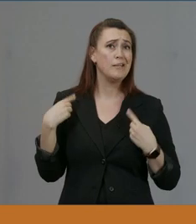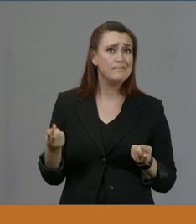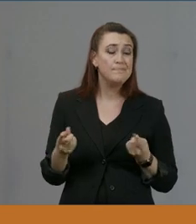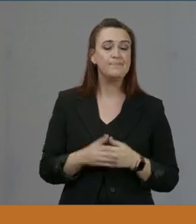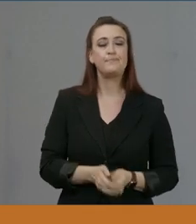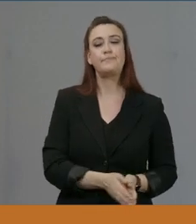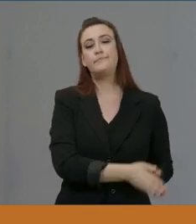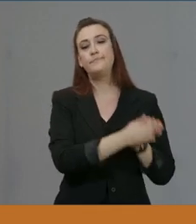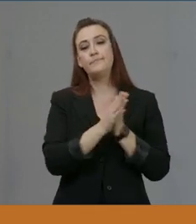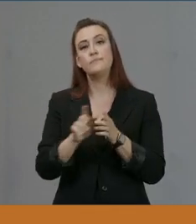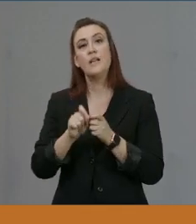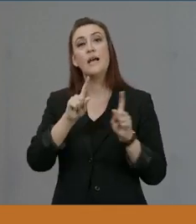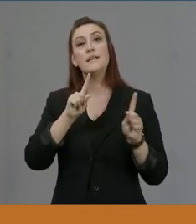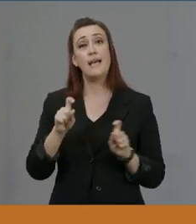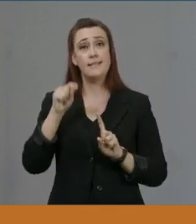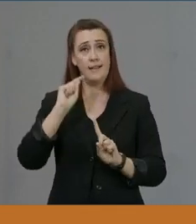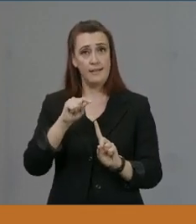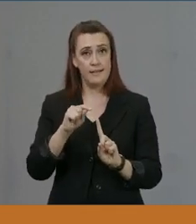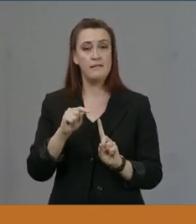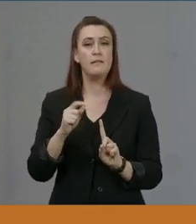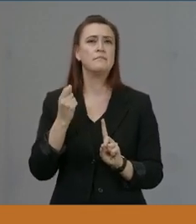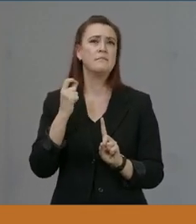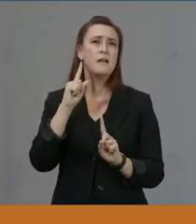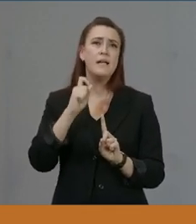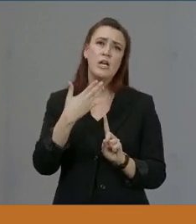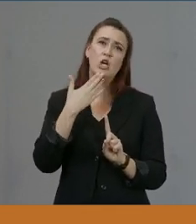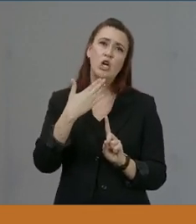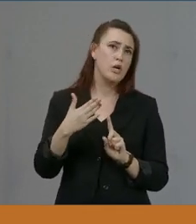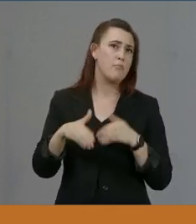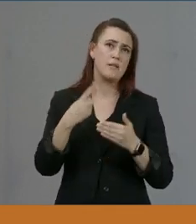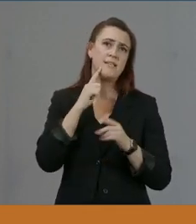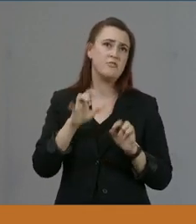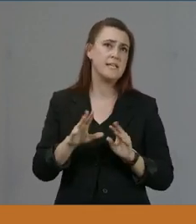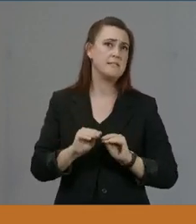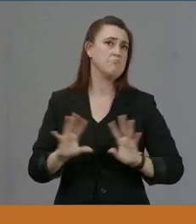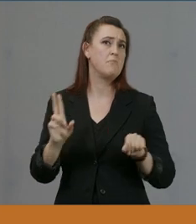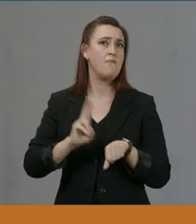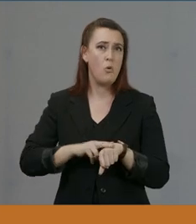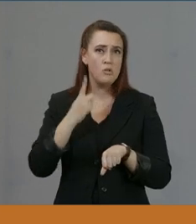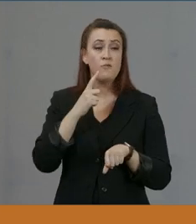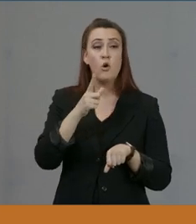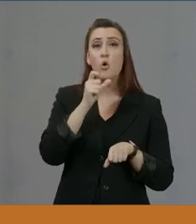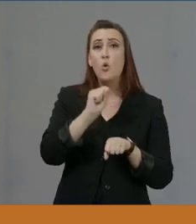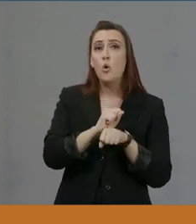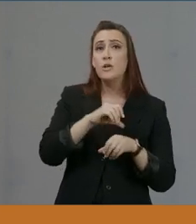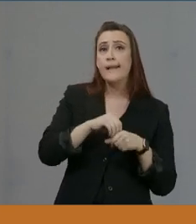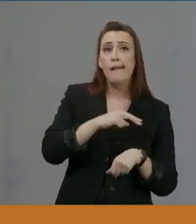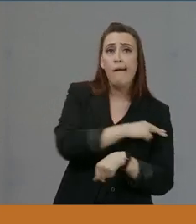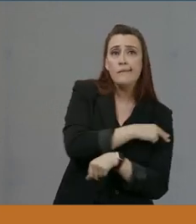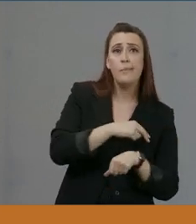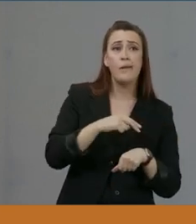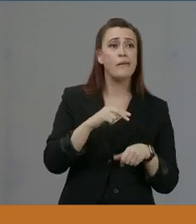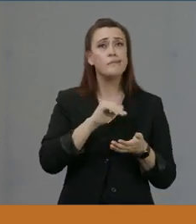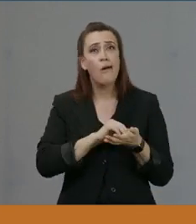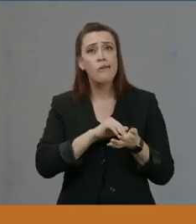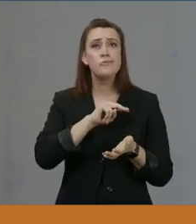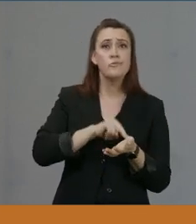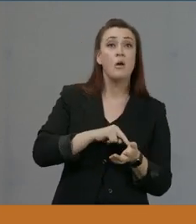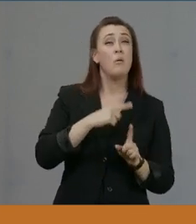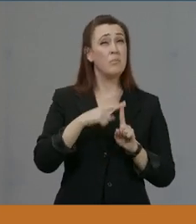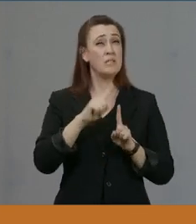robust testing program in place for at-risk healthcare workers, including emergent antibody testing and